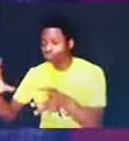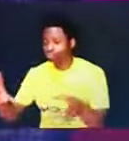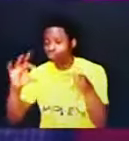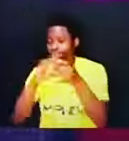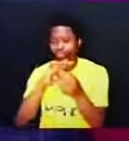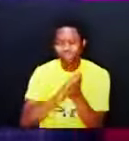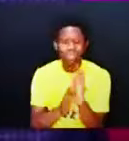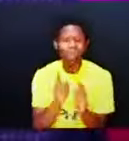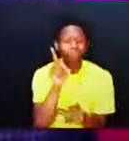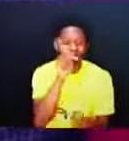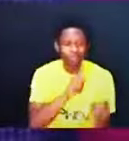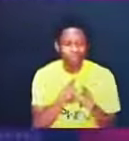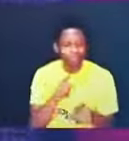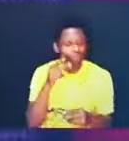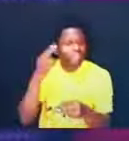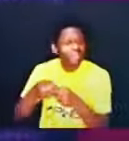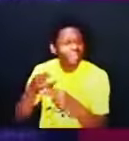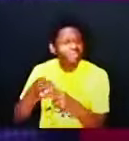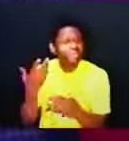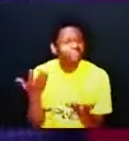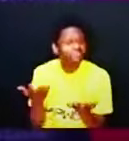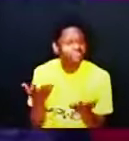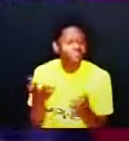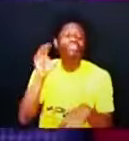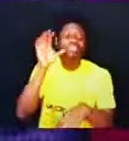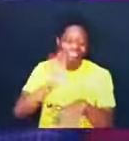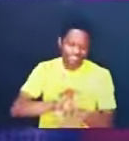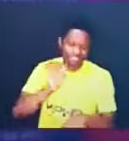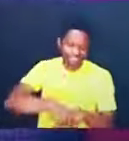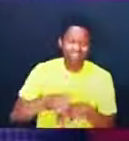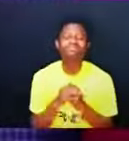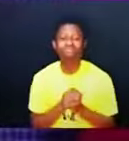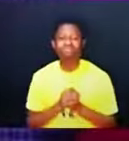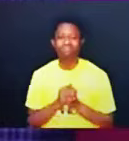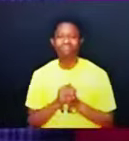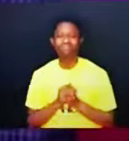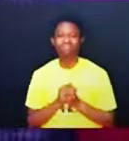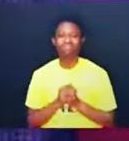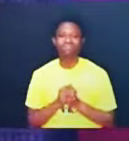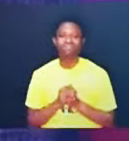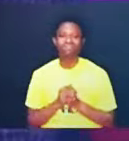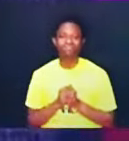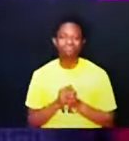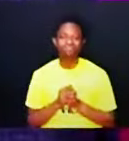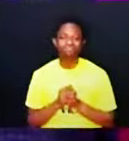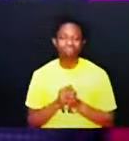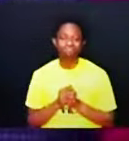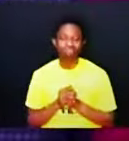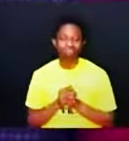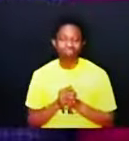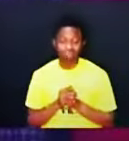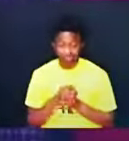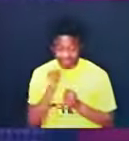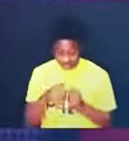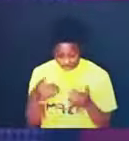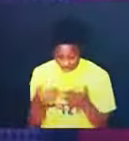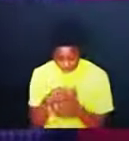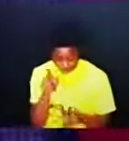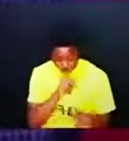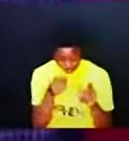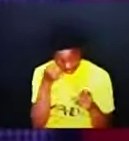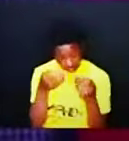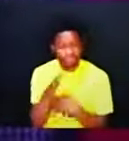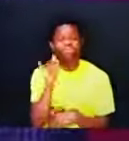Yudafo agidifo ani amamamufo agidifo nyinara won bom abeye nipa kra wo frɛ won asafo. They are now the new people of God. Won